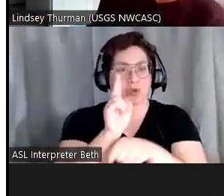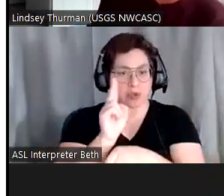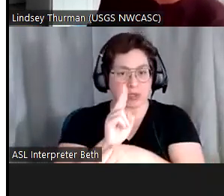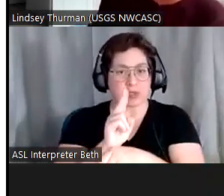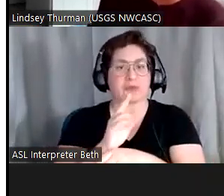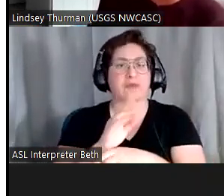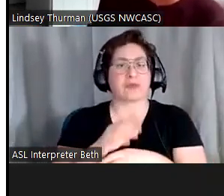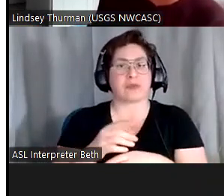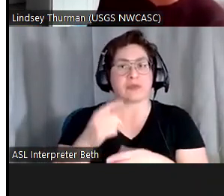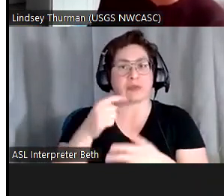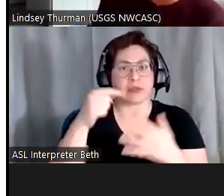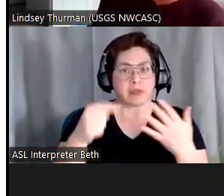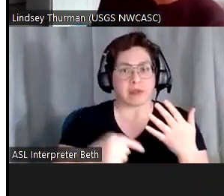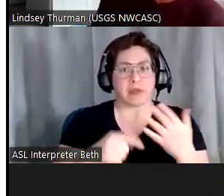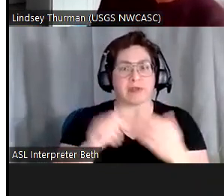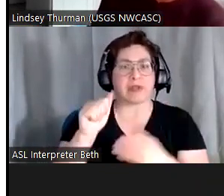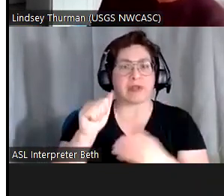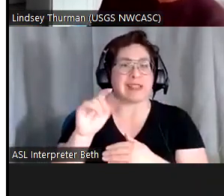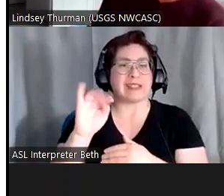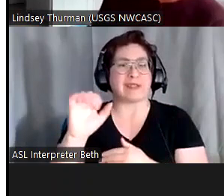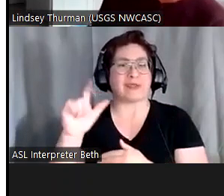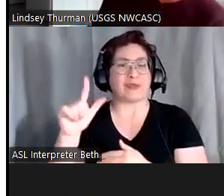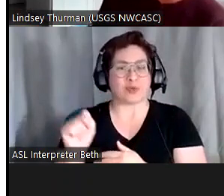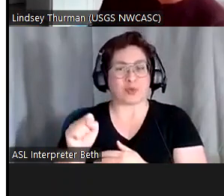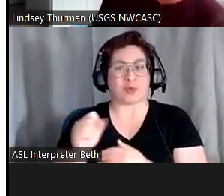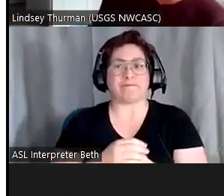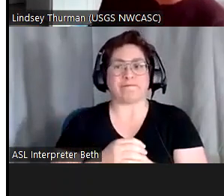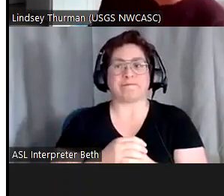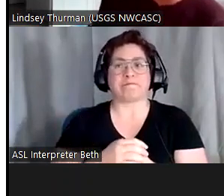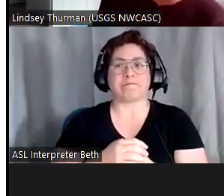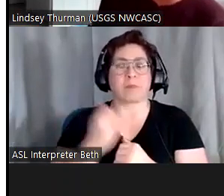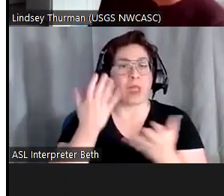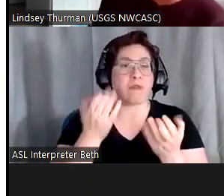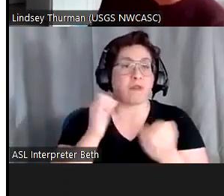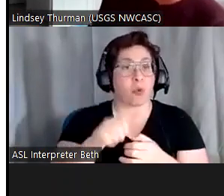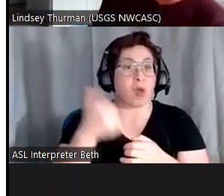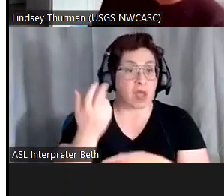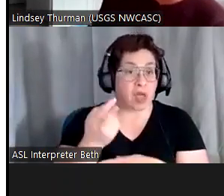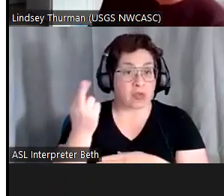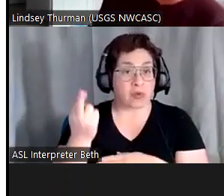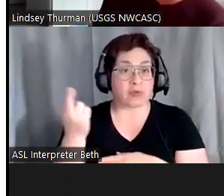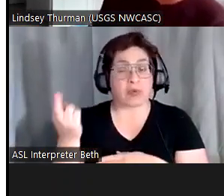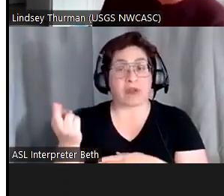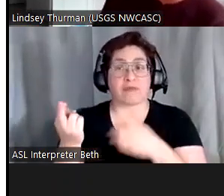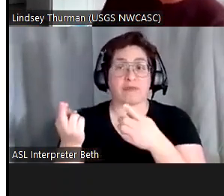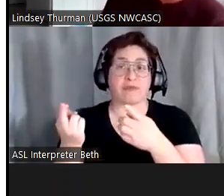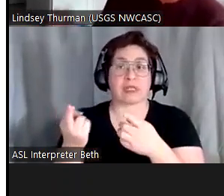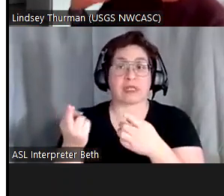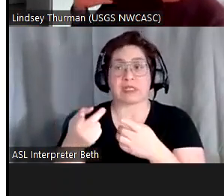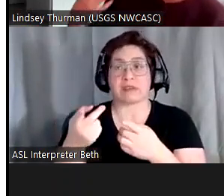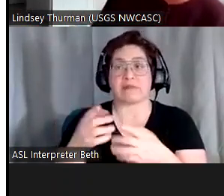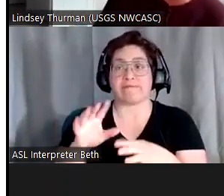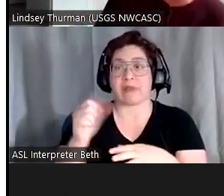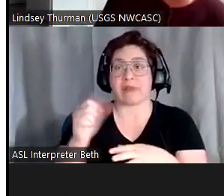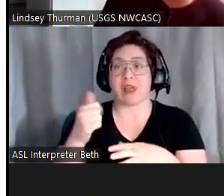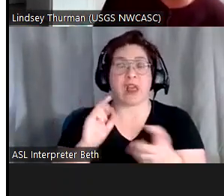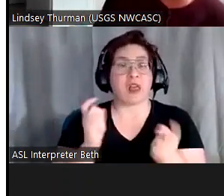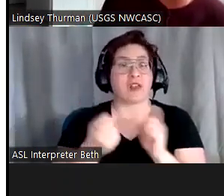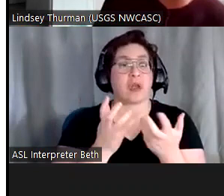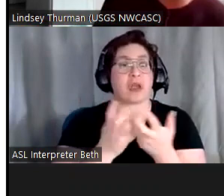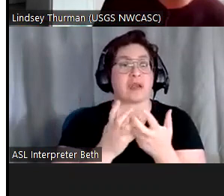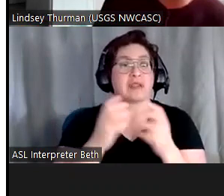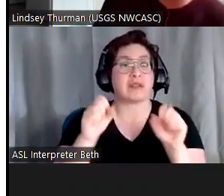utility of these AC tools. If you're looking for other references that contain information on adaptive capacity, I recently